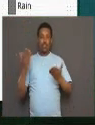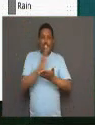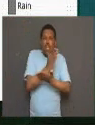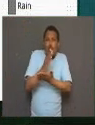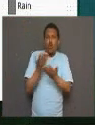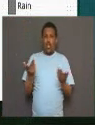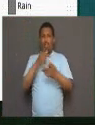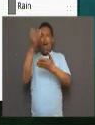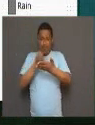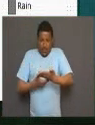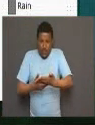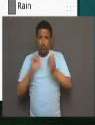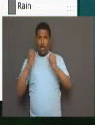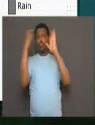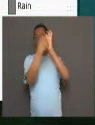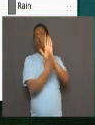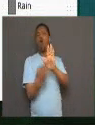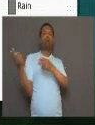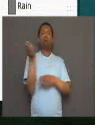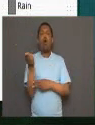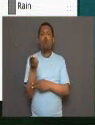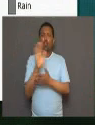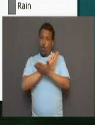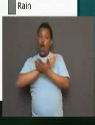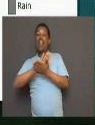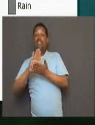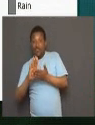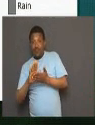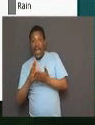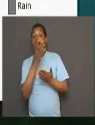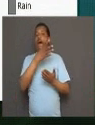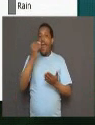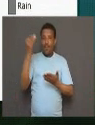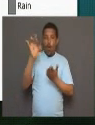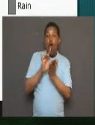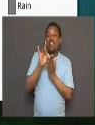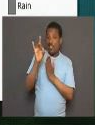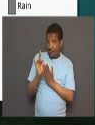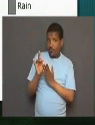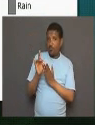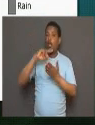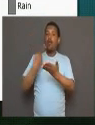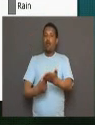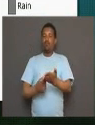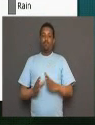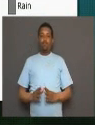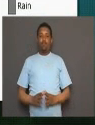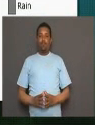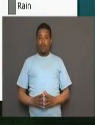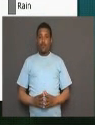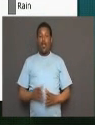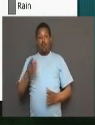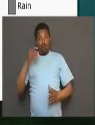Distribution maps can show both qualitative and quantitative data.